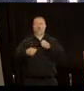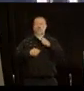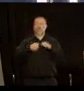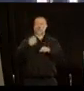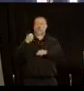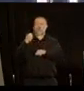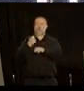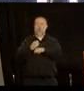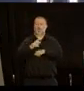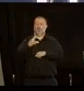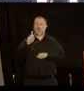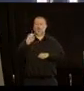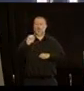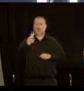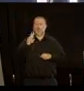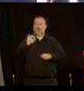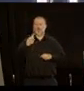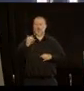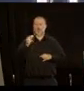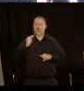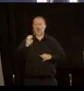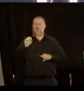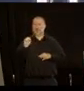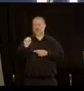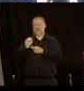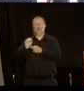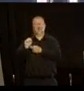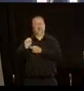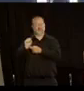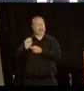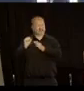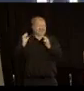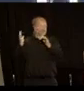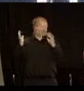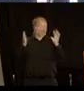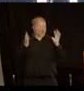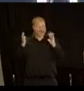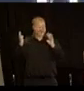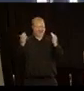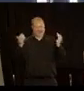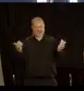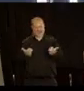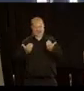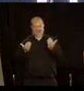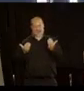is David Jones, who is here in the very front.